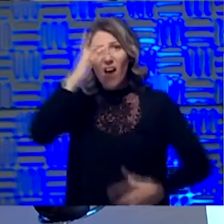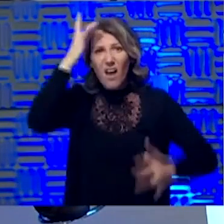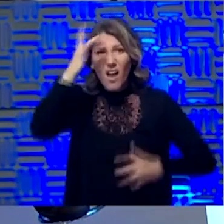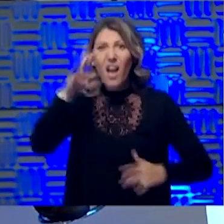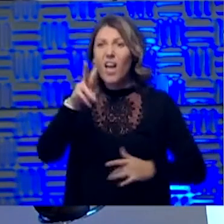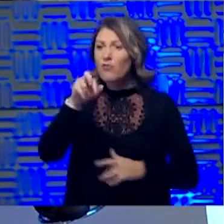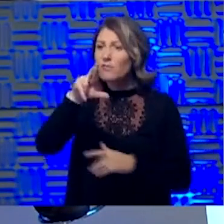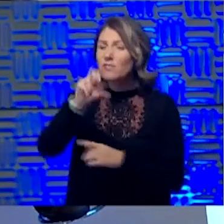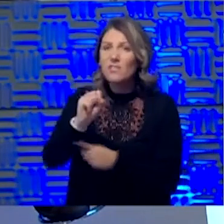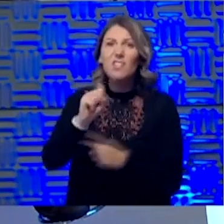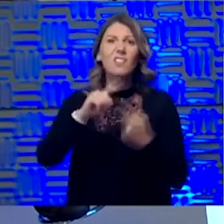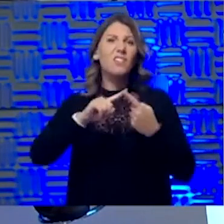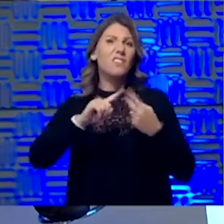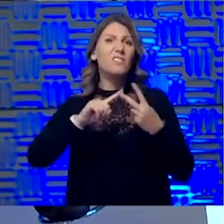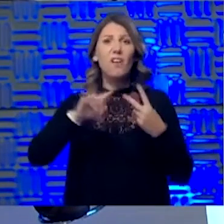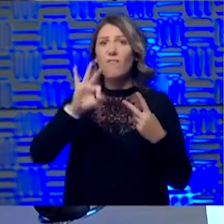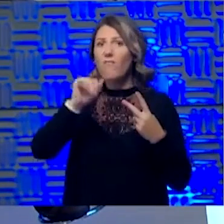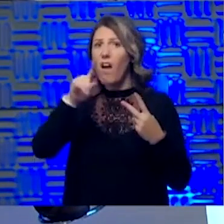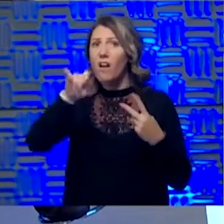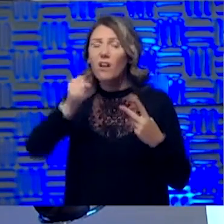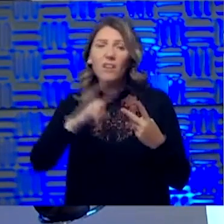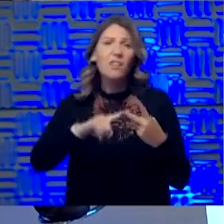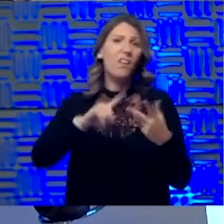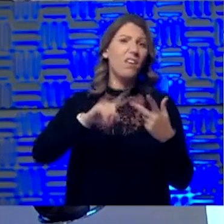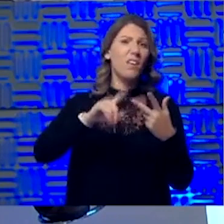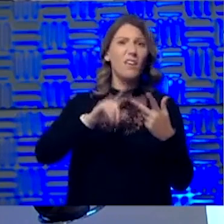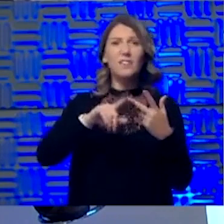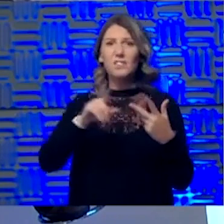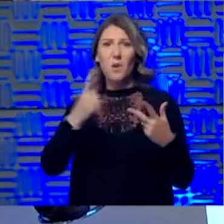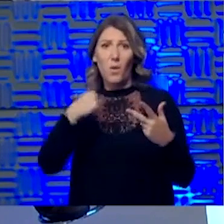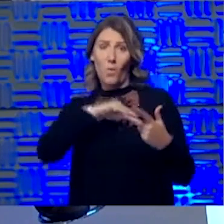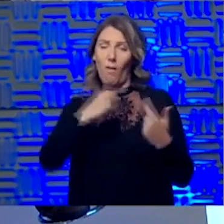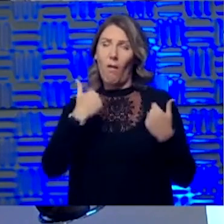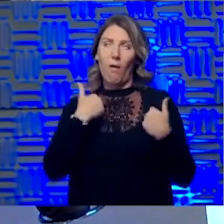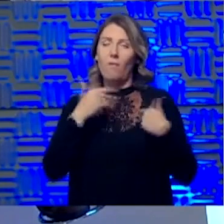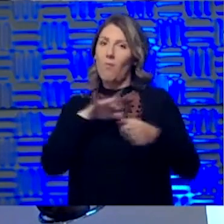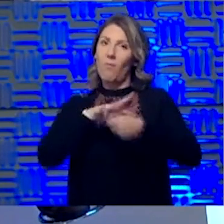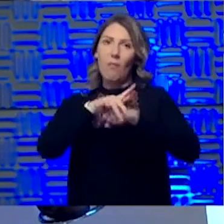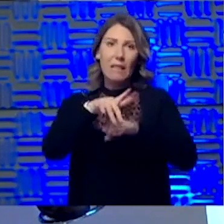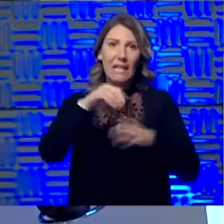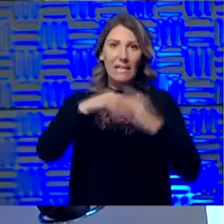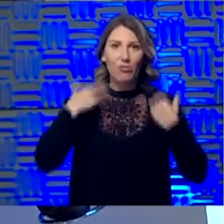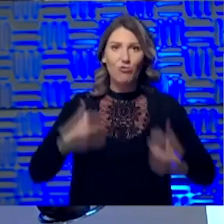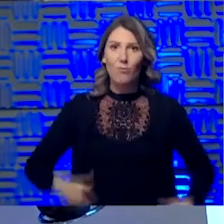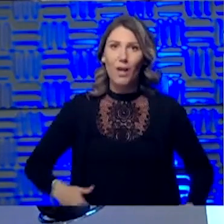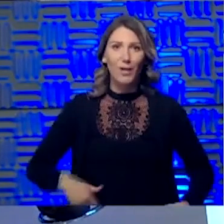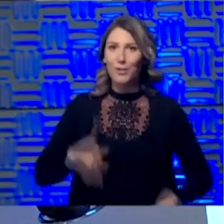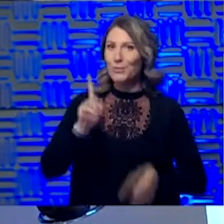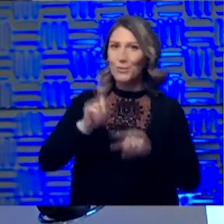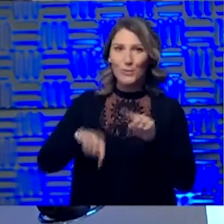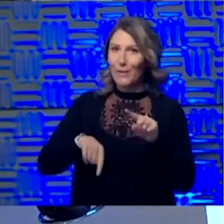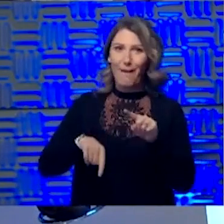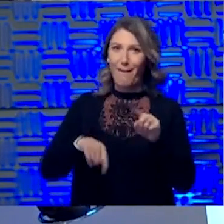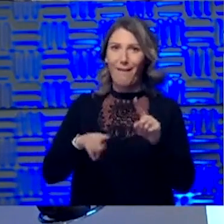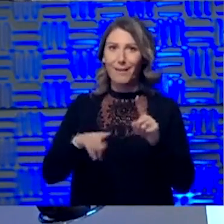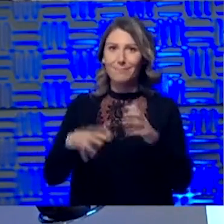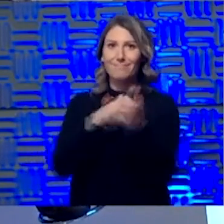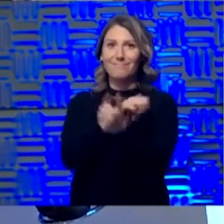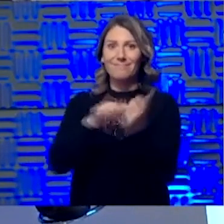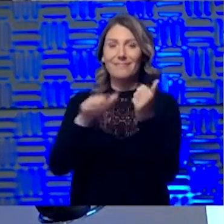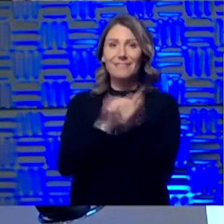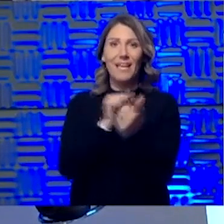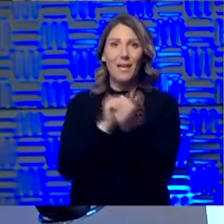all over our mouth and our gut, all over our body. Don't think we have a shortage of it. No. I'm not too worried about that part. You won't hurt your immune system. Nope. And just